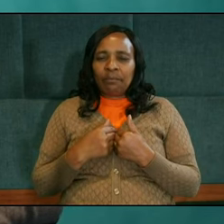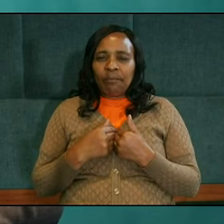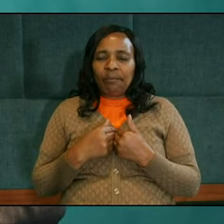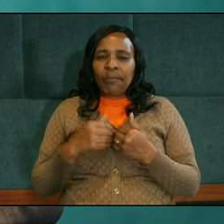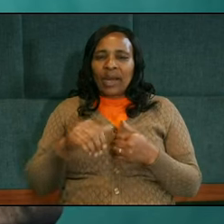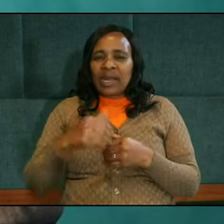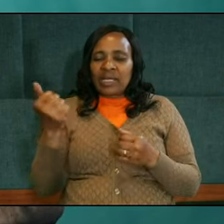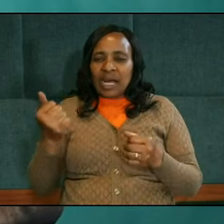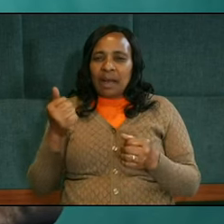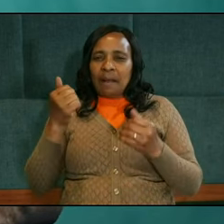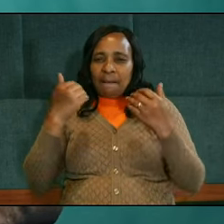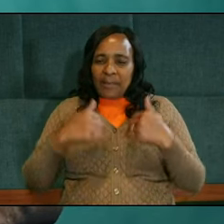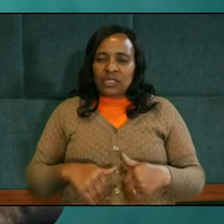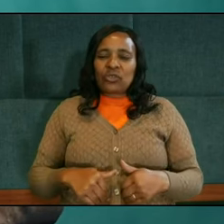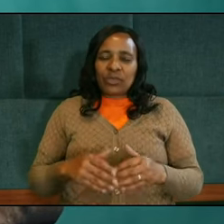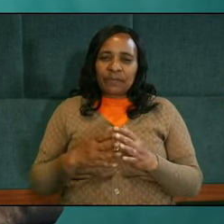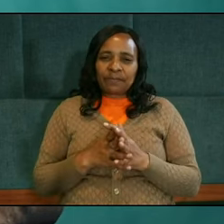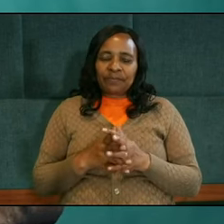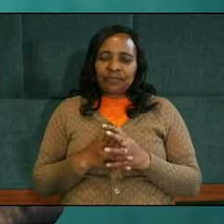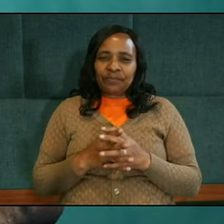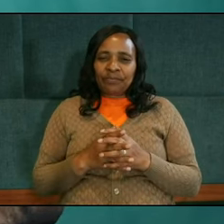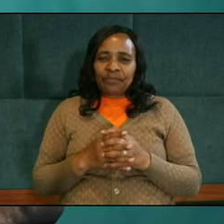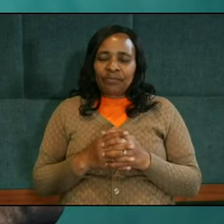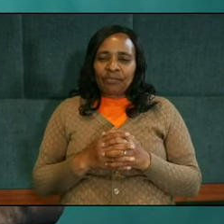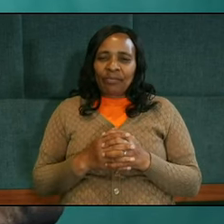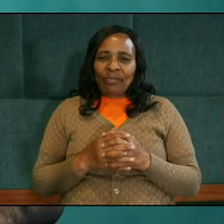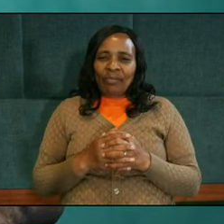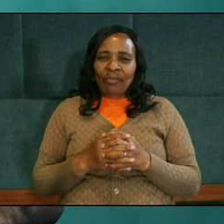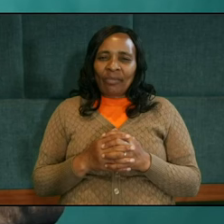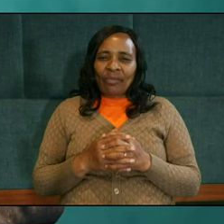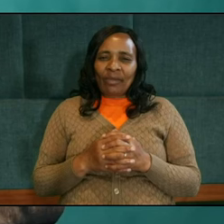Okay. Another person I can maybe mention,